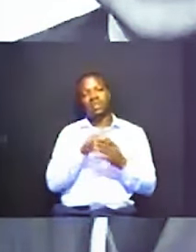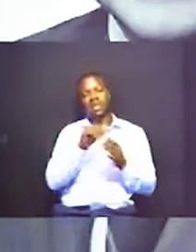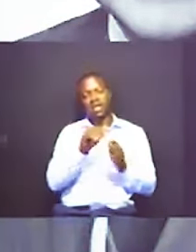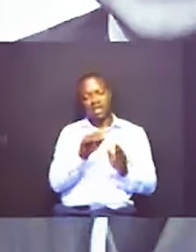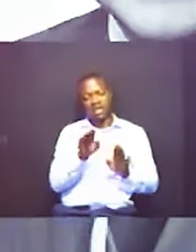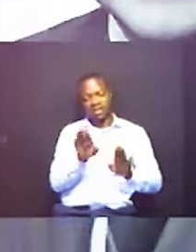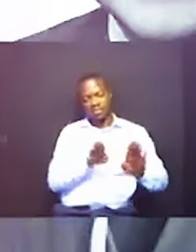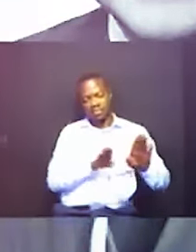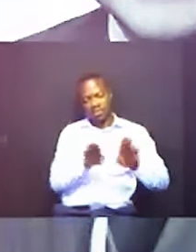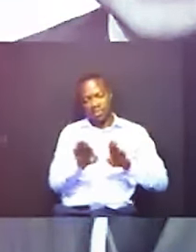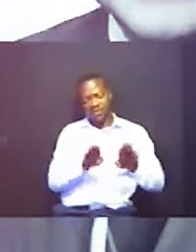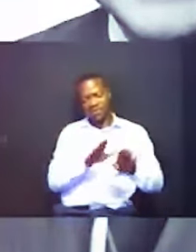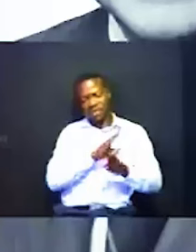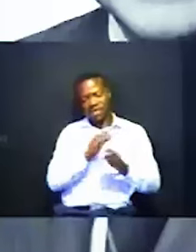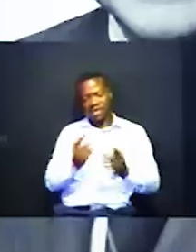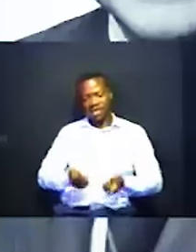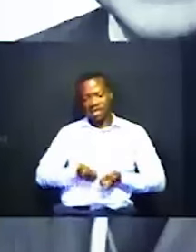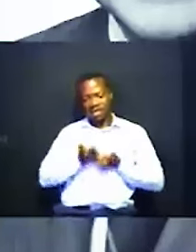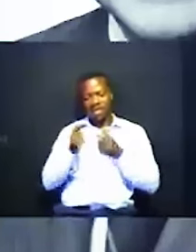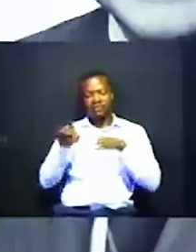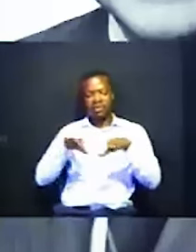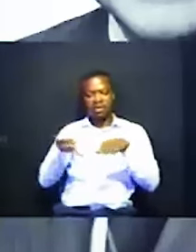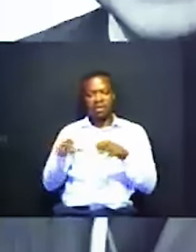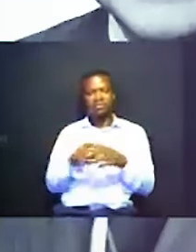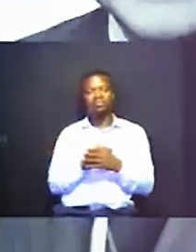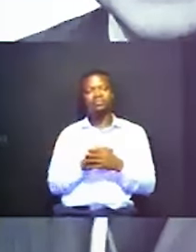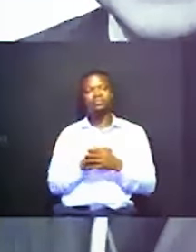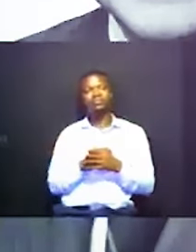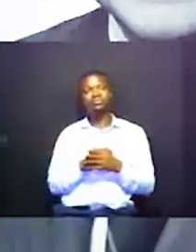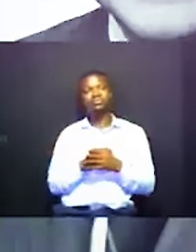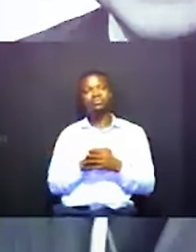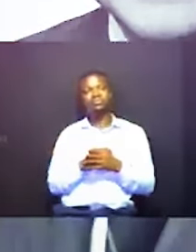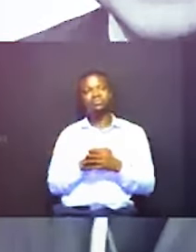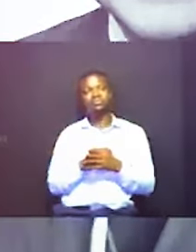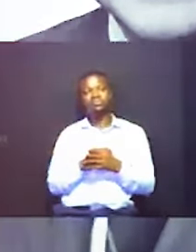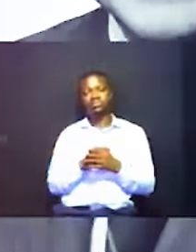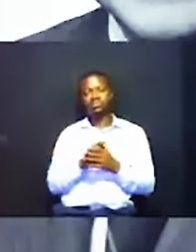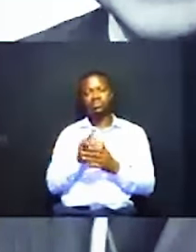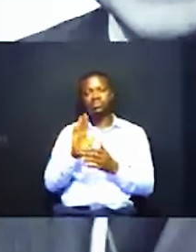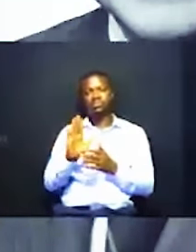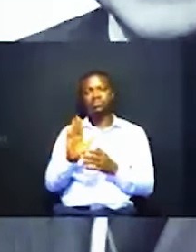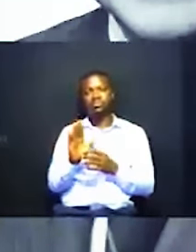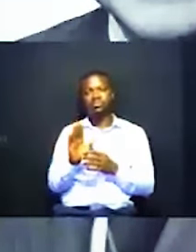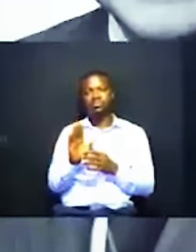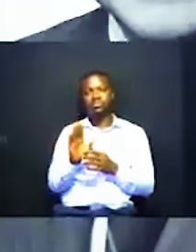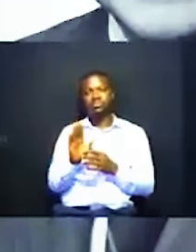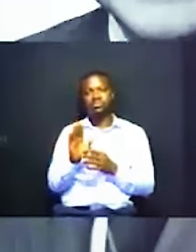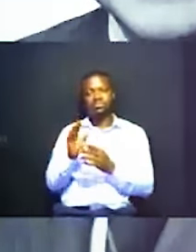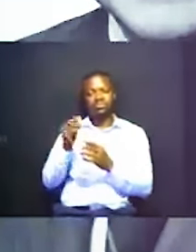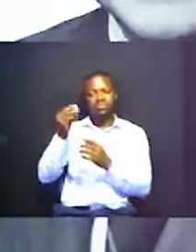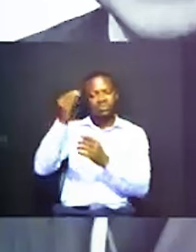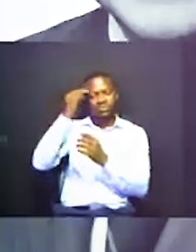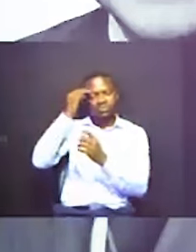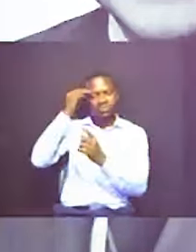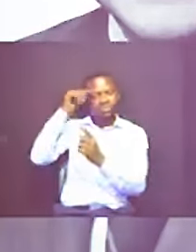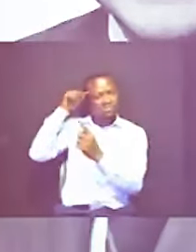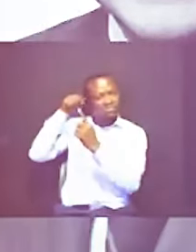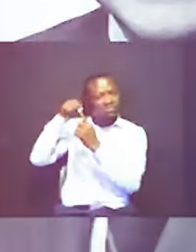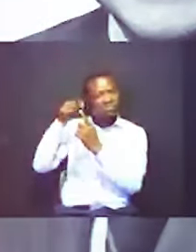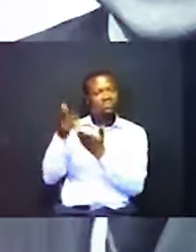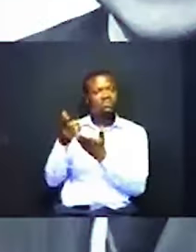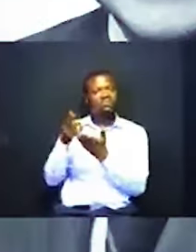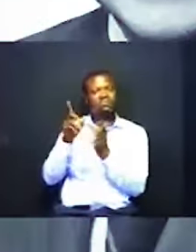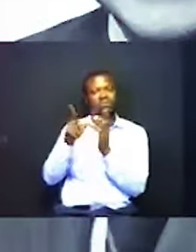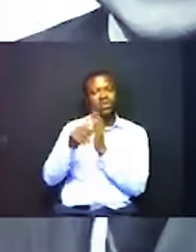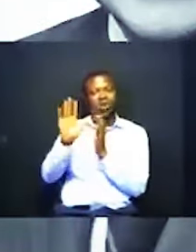and lifestyle. Okay. Na diye na abrabo. His motive. Enooma e woni trim anase ne trim po.